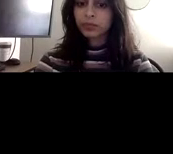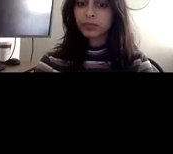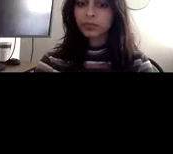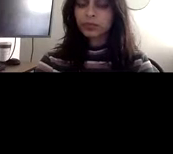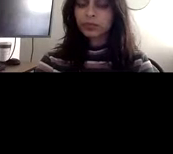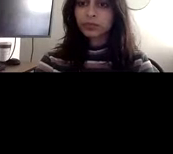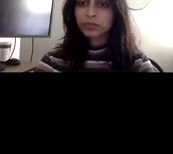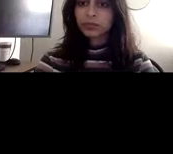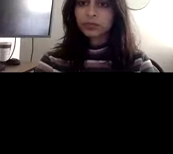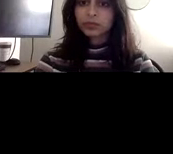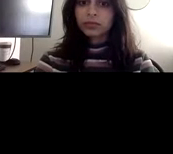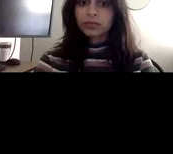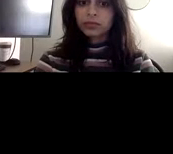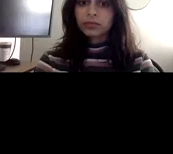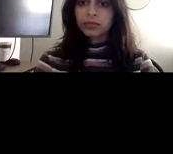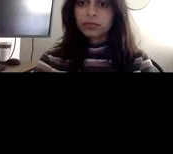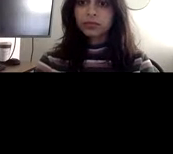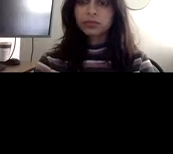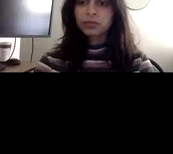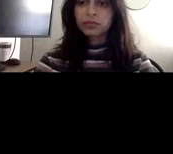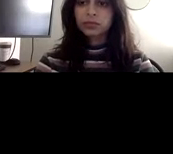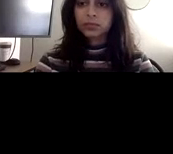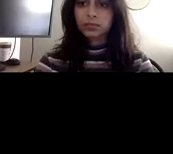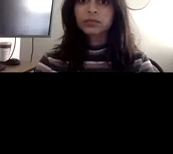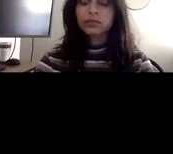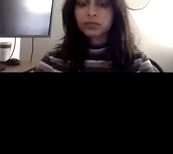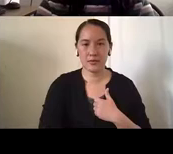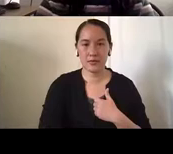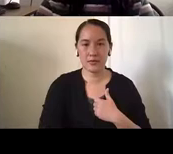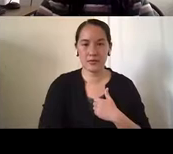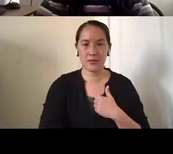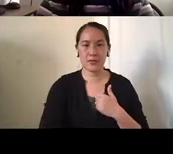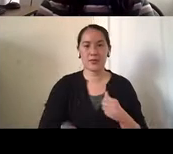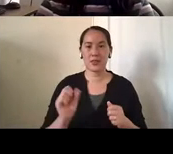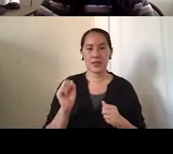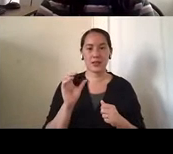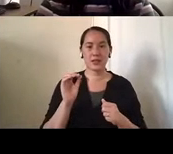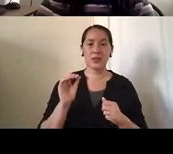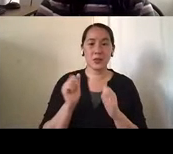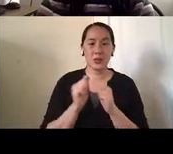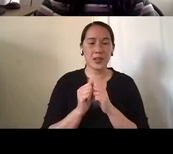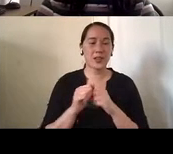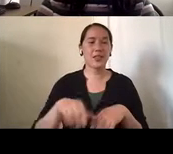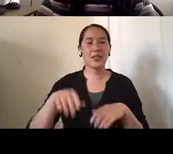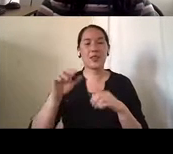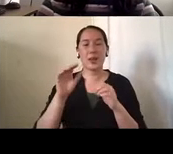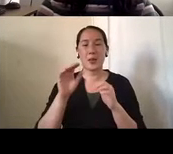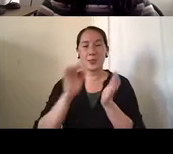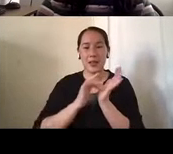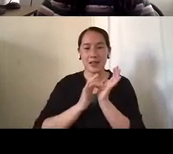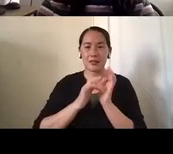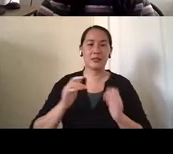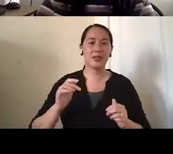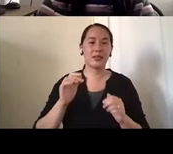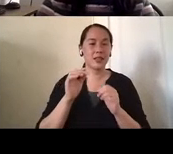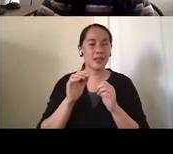we didn't talk a lot about her, about medical providers, but I'm sure, I'm sure with his medical conditions, like the diabetes, the pressure ulcer, um,